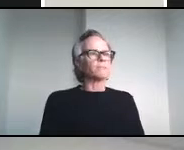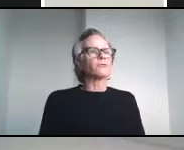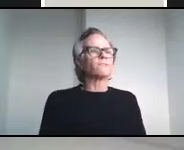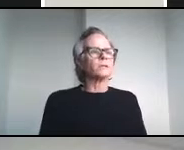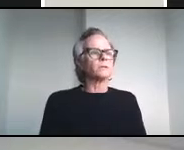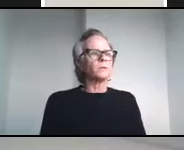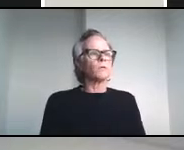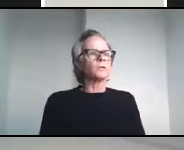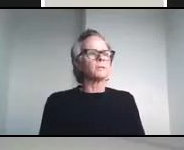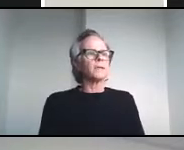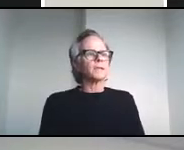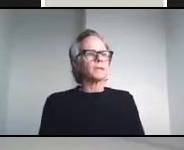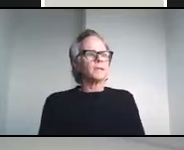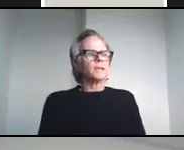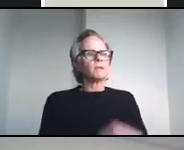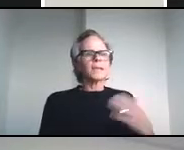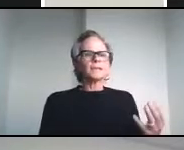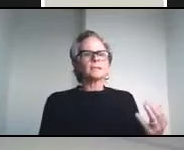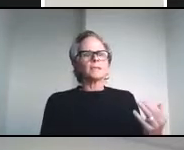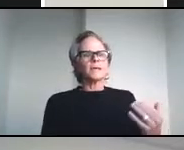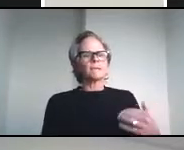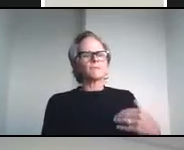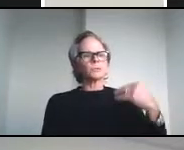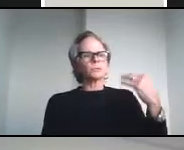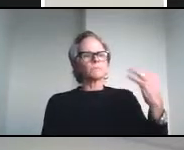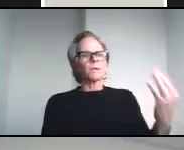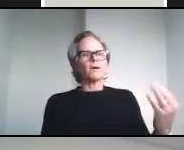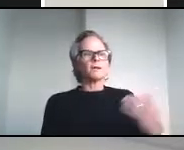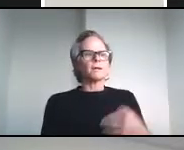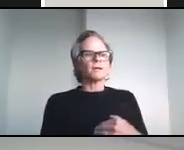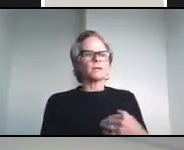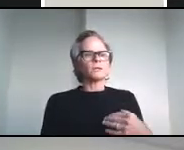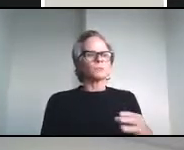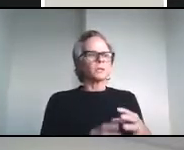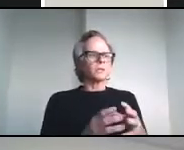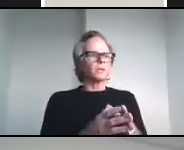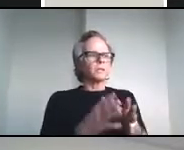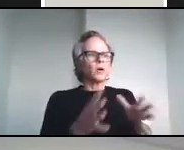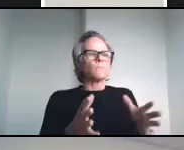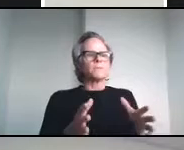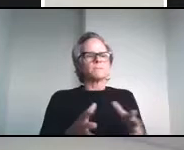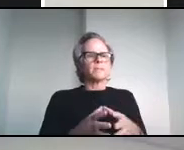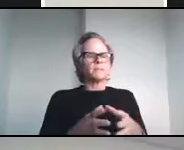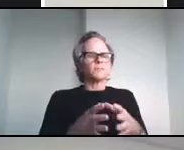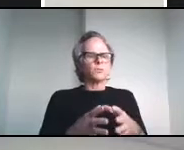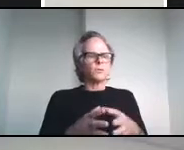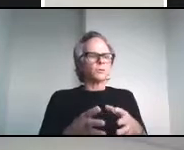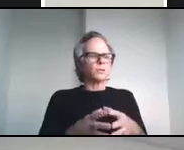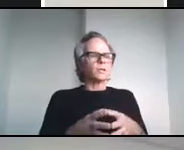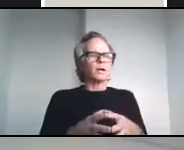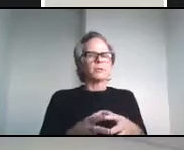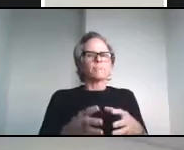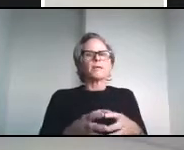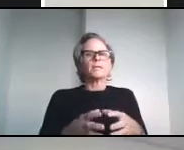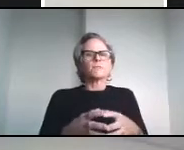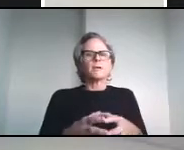certainly an improvement that we want to make. And related to that, what I've highlighted here is really the open space, if you will, within